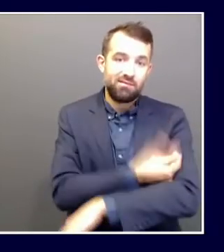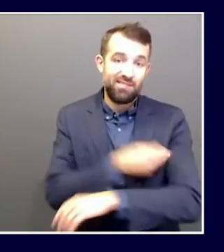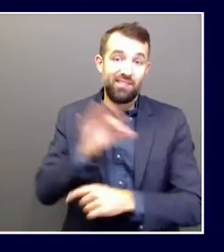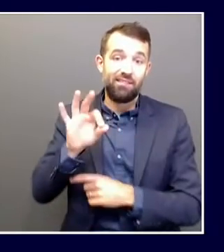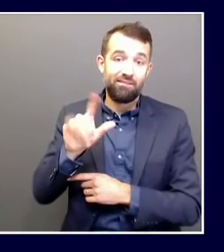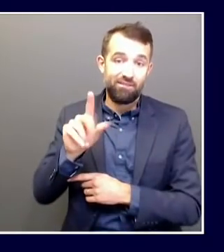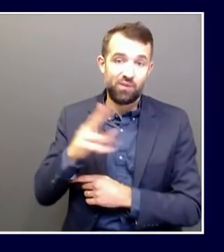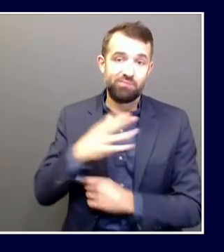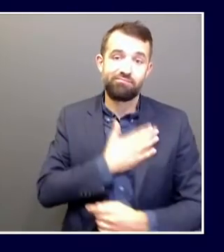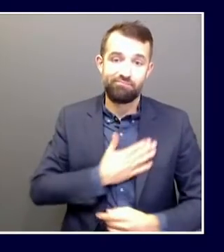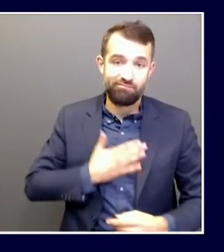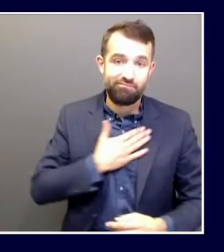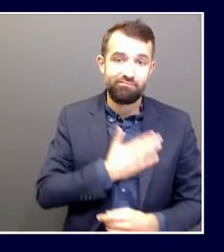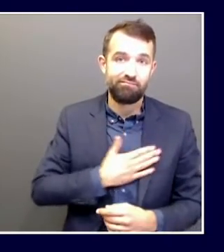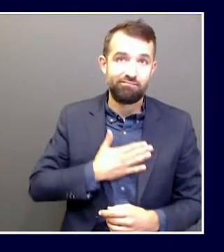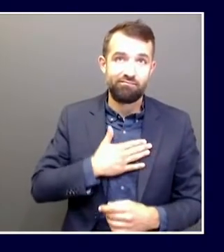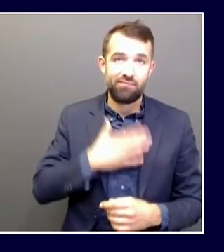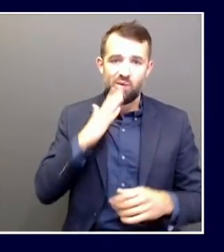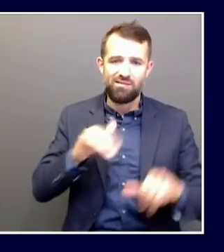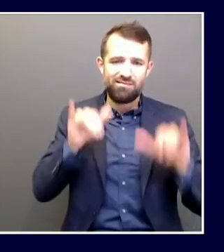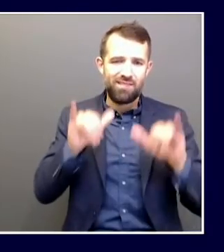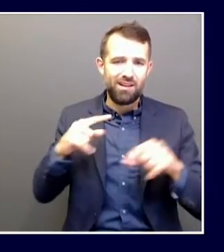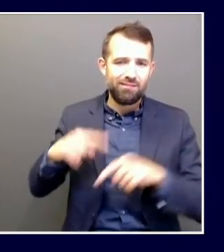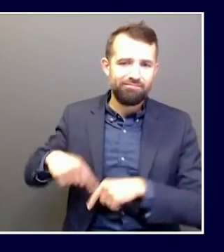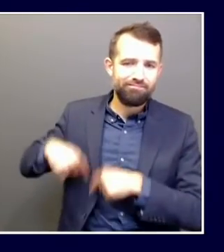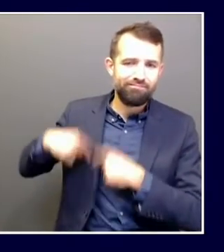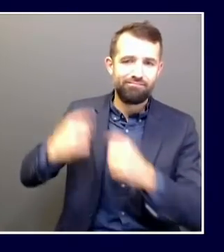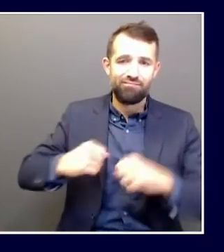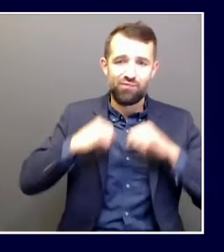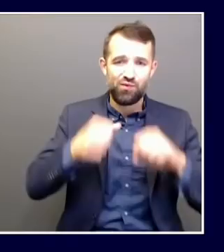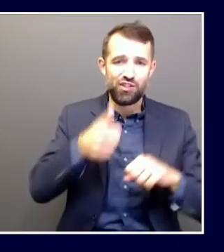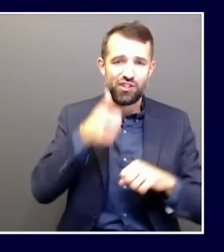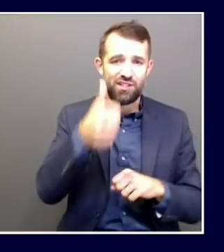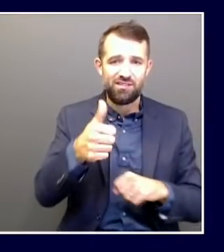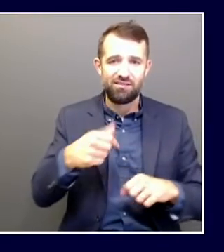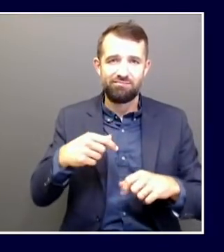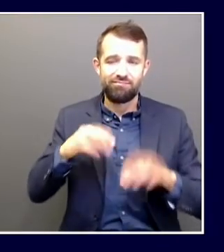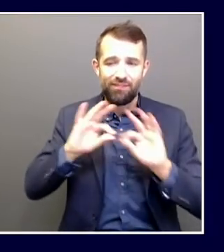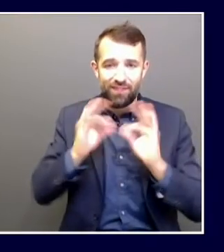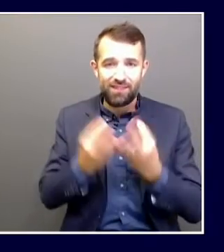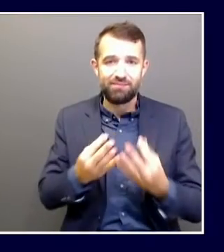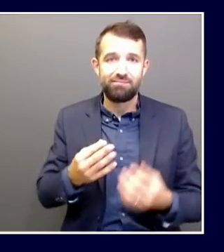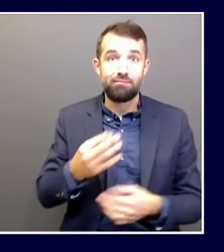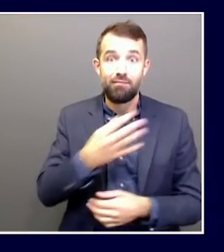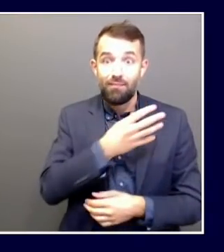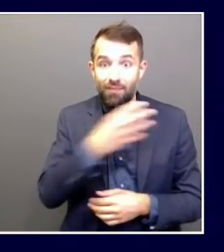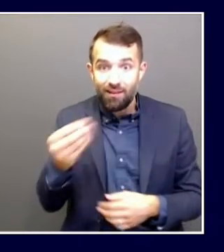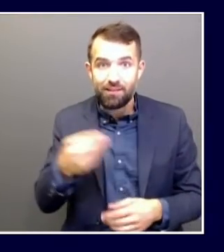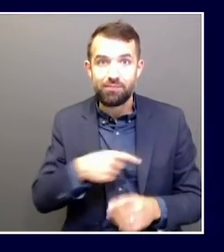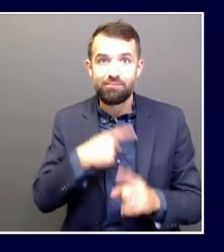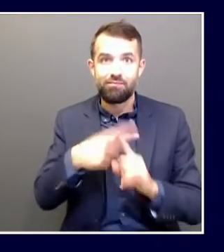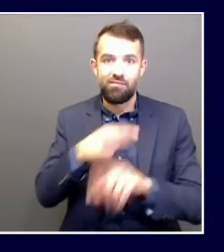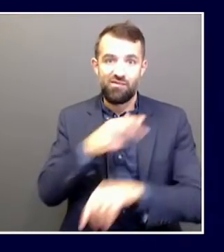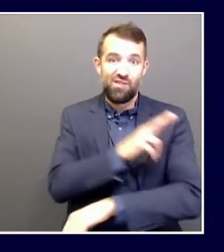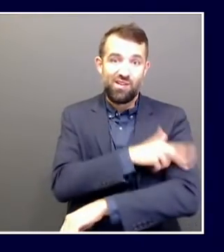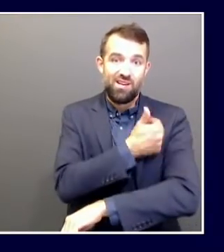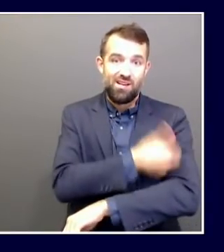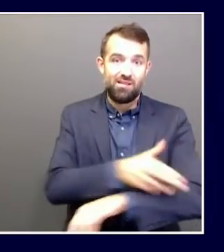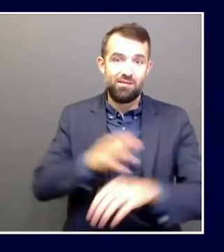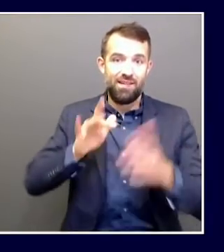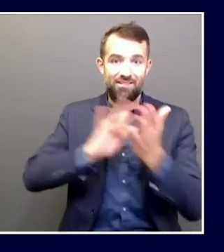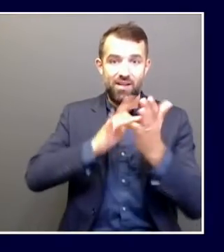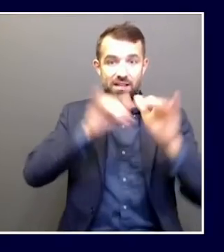to keep your family safe, but now also to try to keep our healthcare infrastructure as low stress as